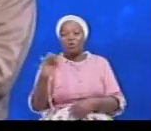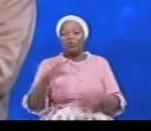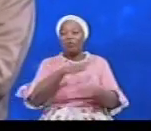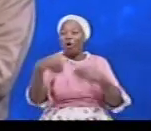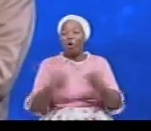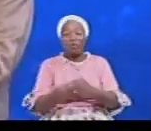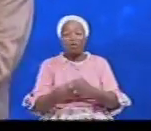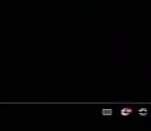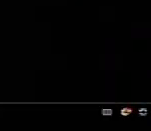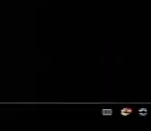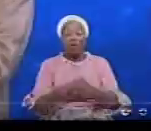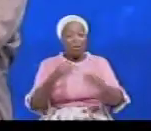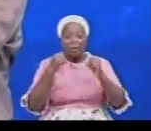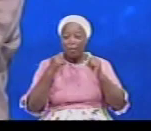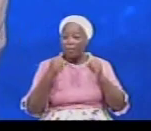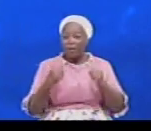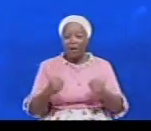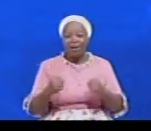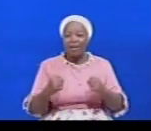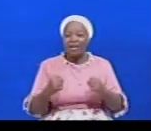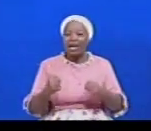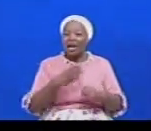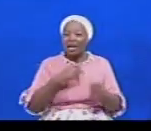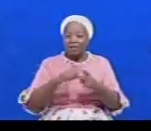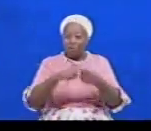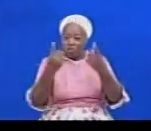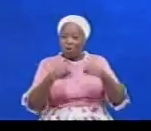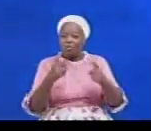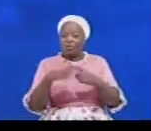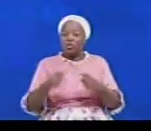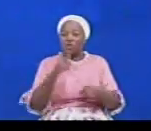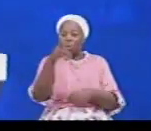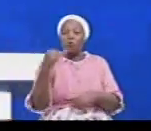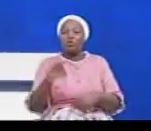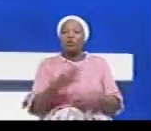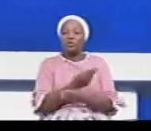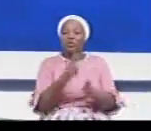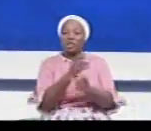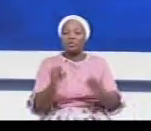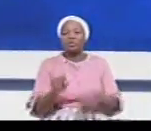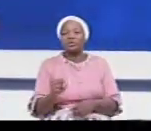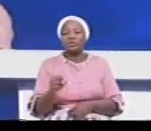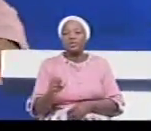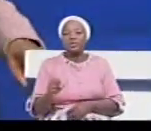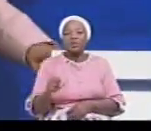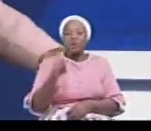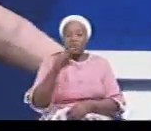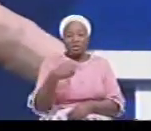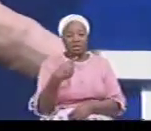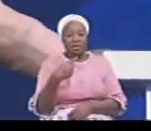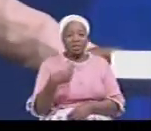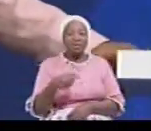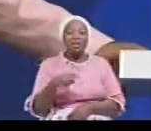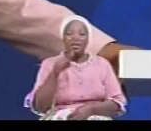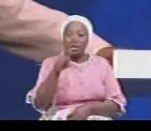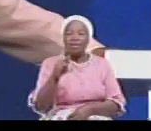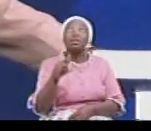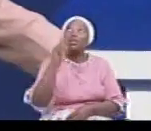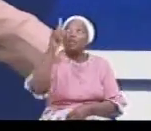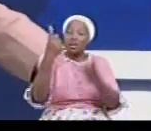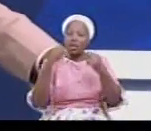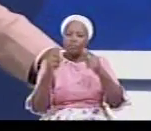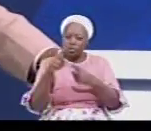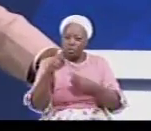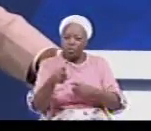power, you come to the God of redemption. It says he comes to you with